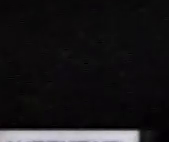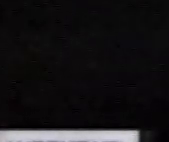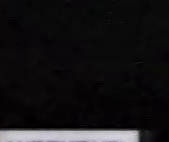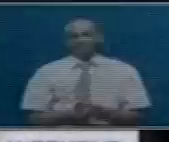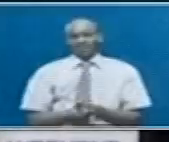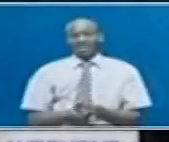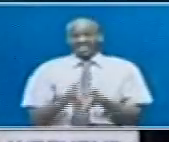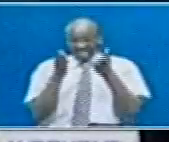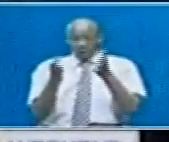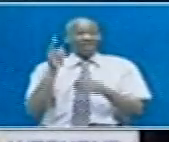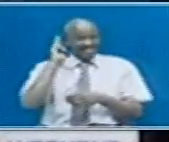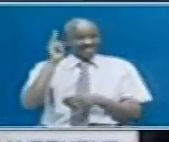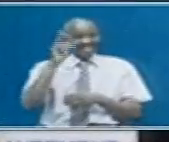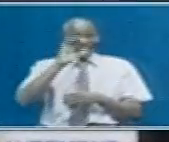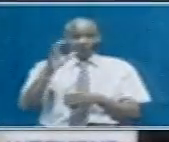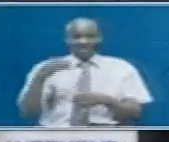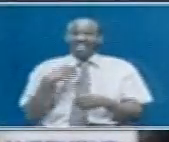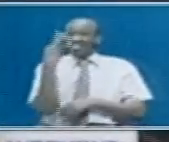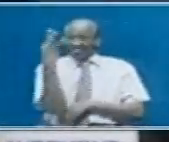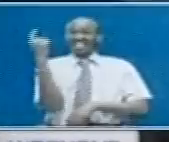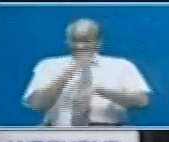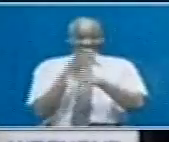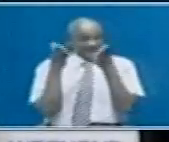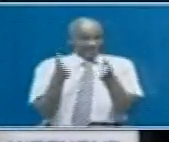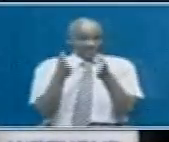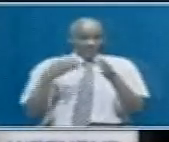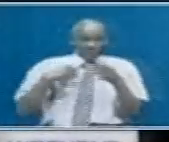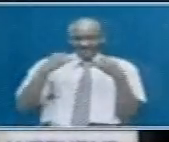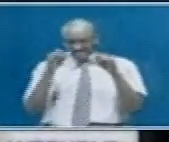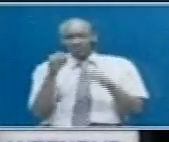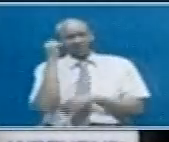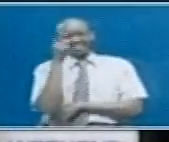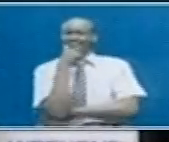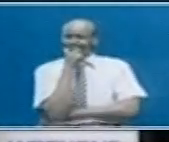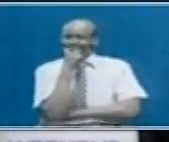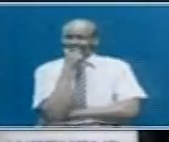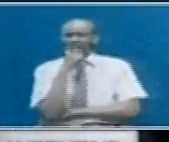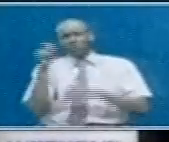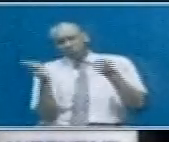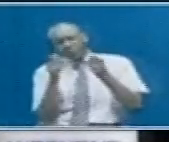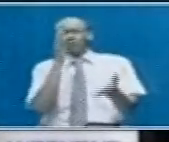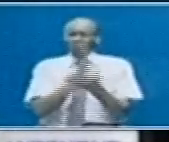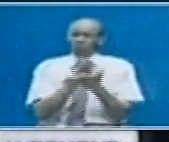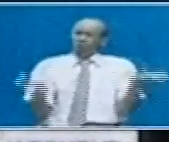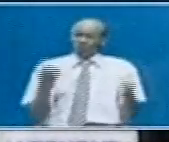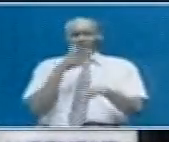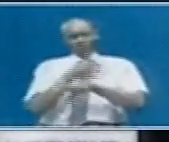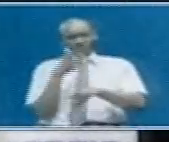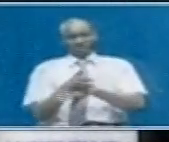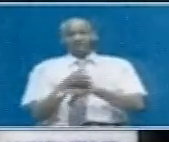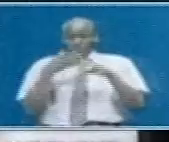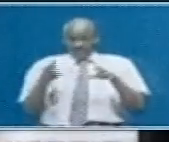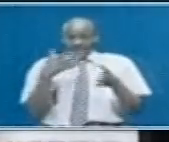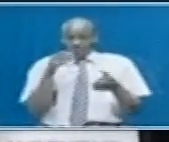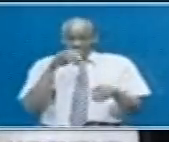We have been in Kisii County for the past 3 days now, and we've really tried to understand whether witchcraft is real. Fortunately, we managed to